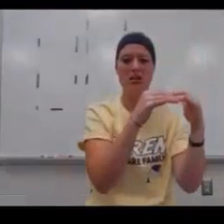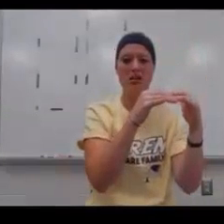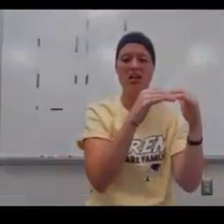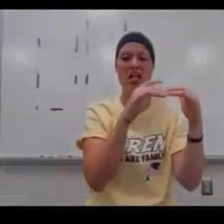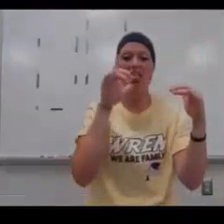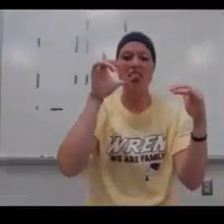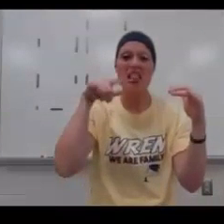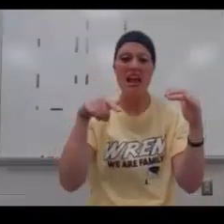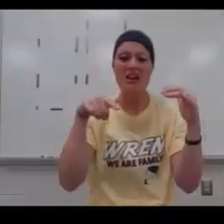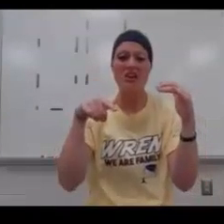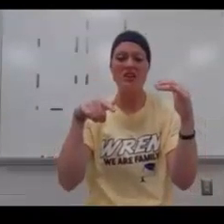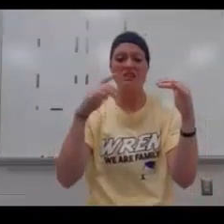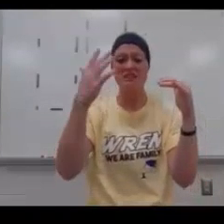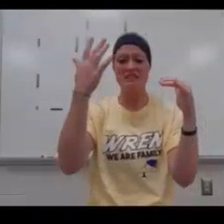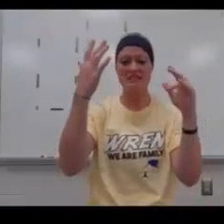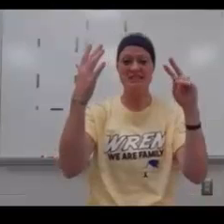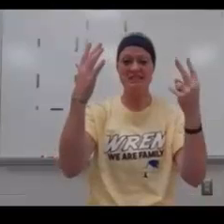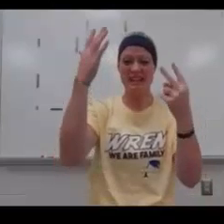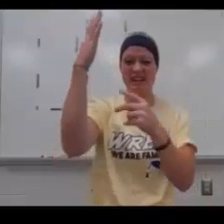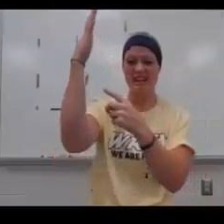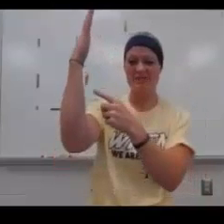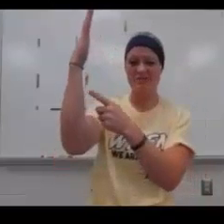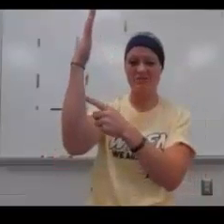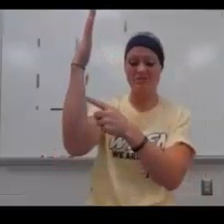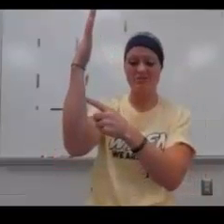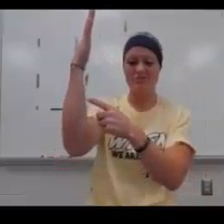The first tower started to crumble,